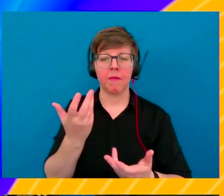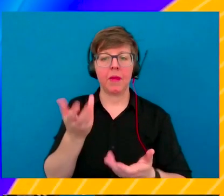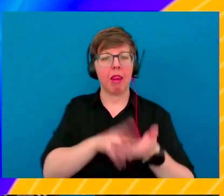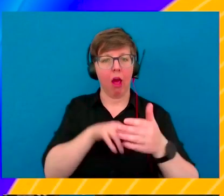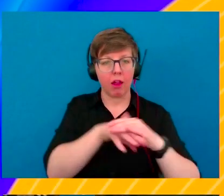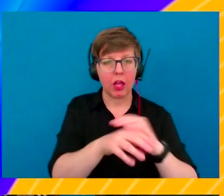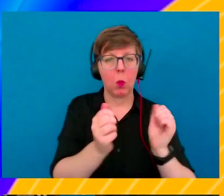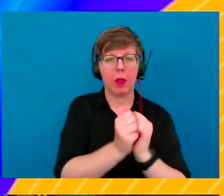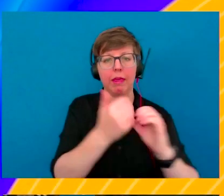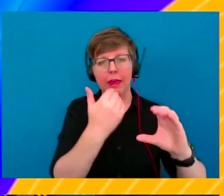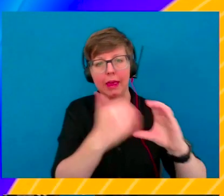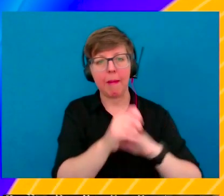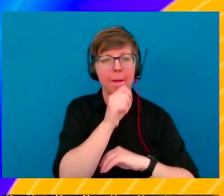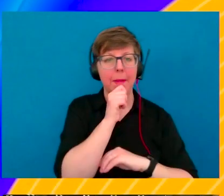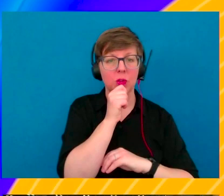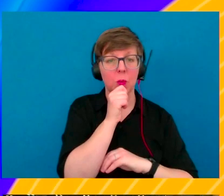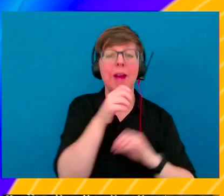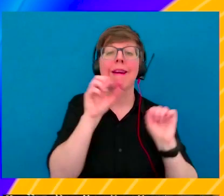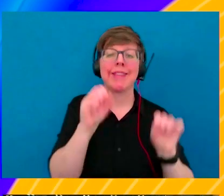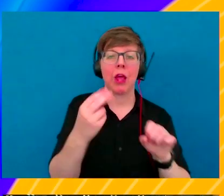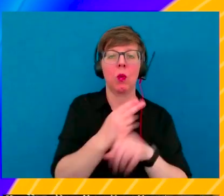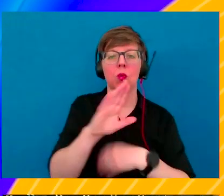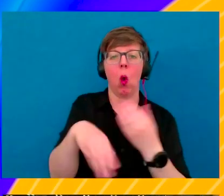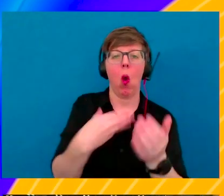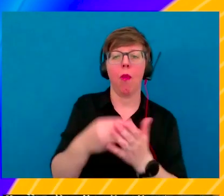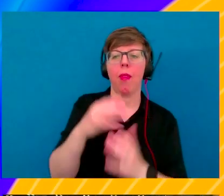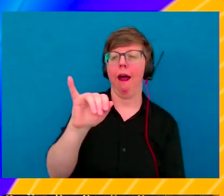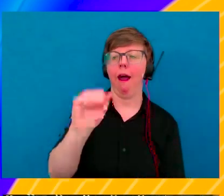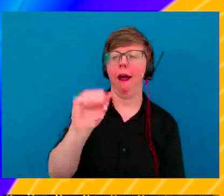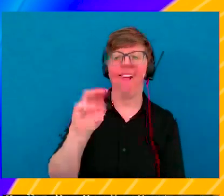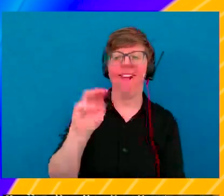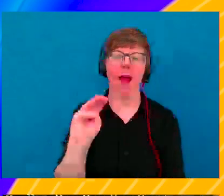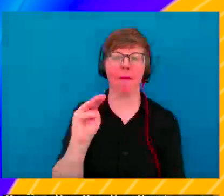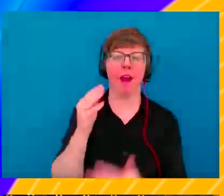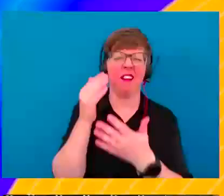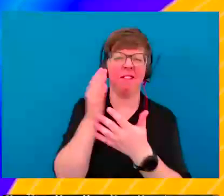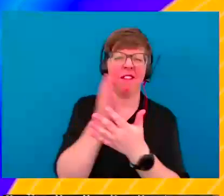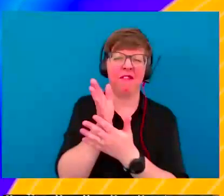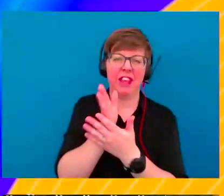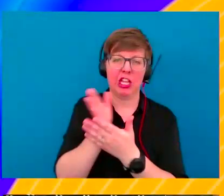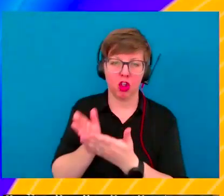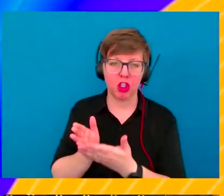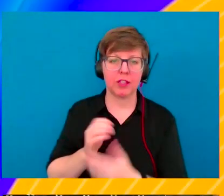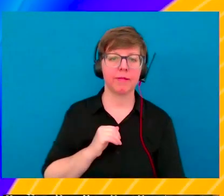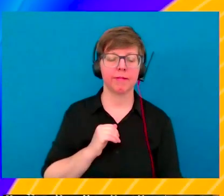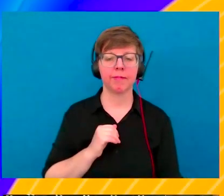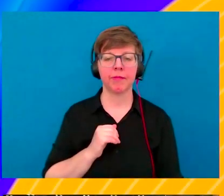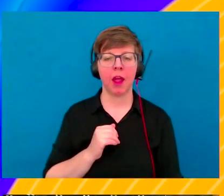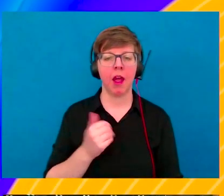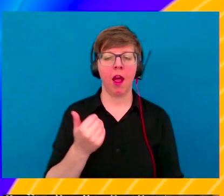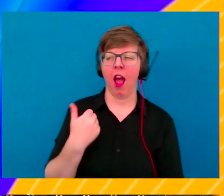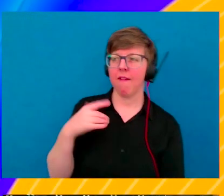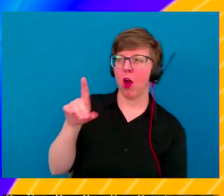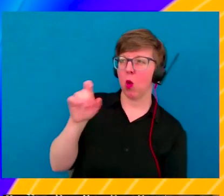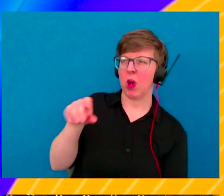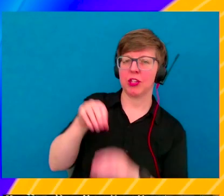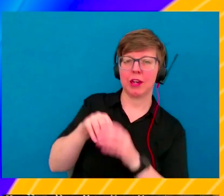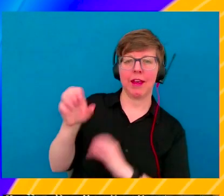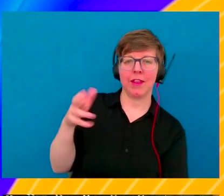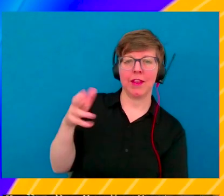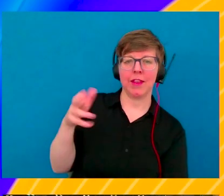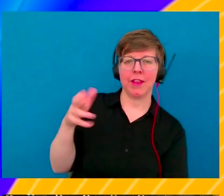IAM features. Got a question real quick from chat. I think this is interesting. So these blueprints,